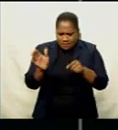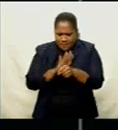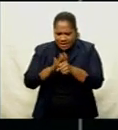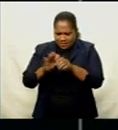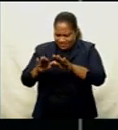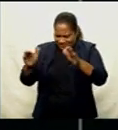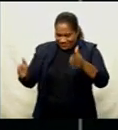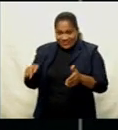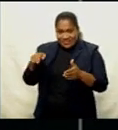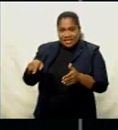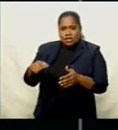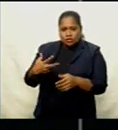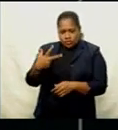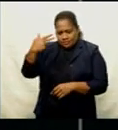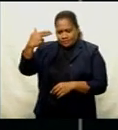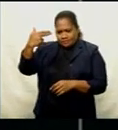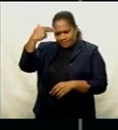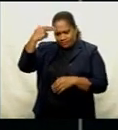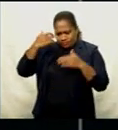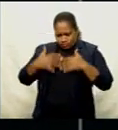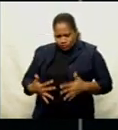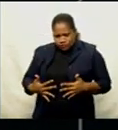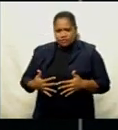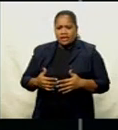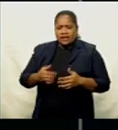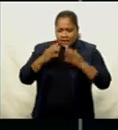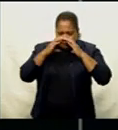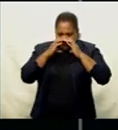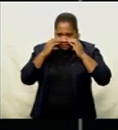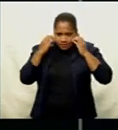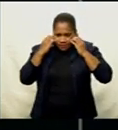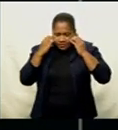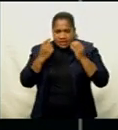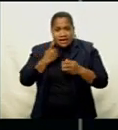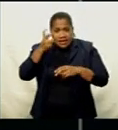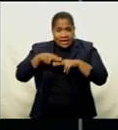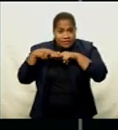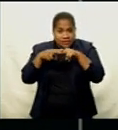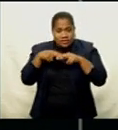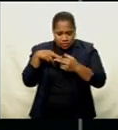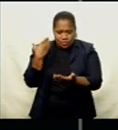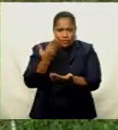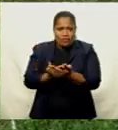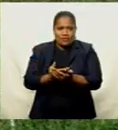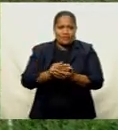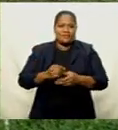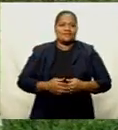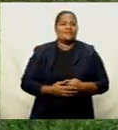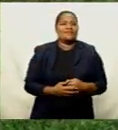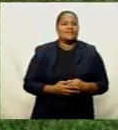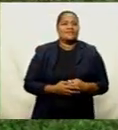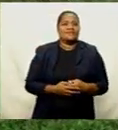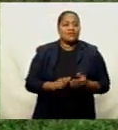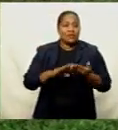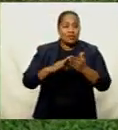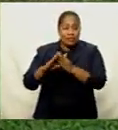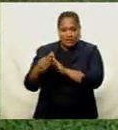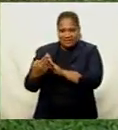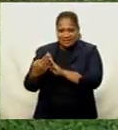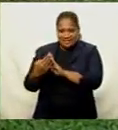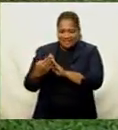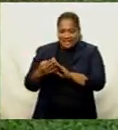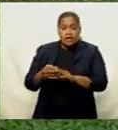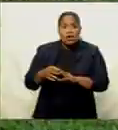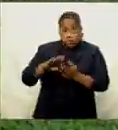people sanitize, wear masks and have their Care Fiji app activated. Kelly Vadala reports. This